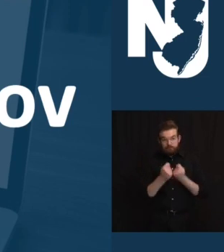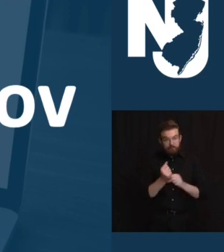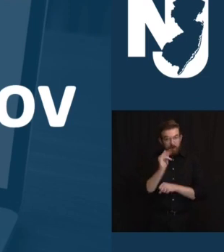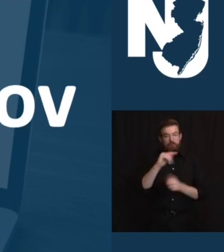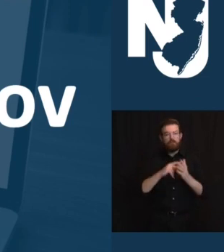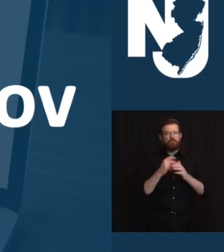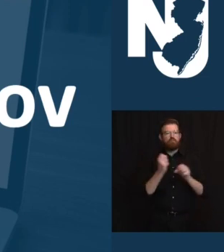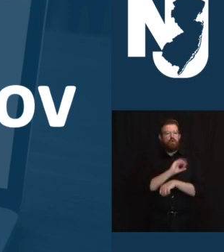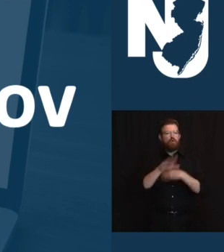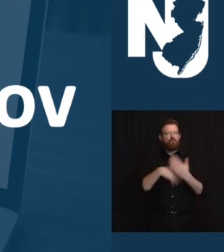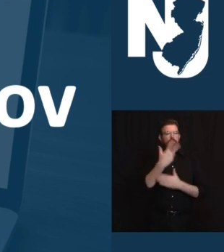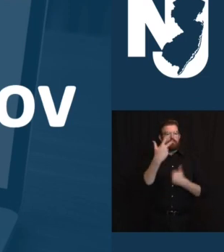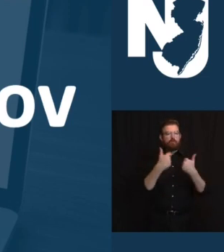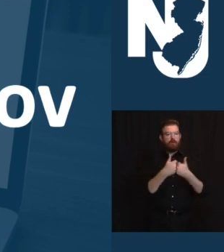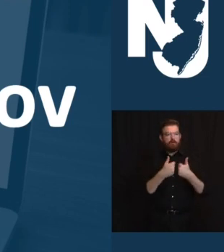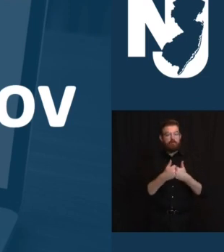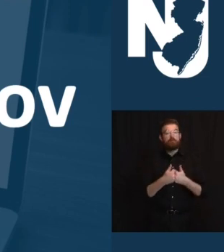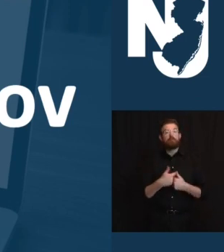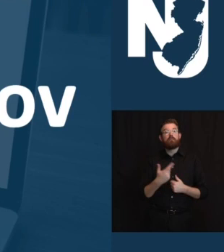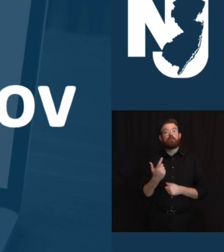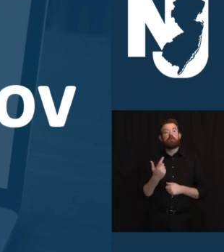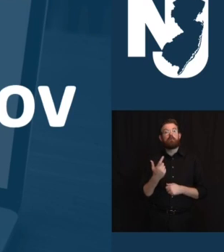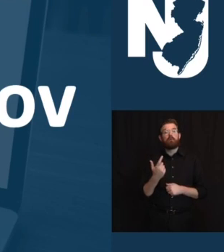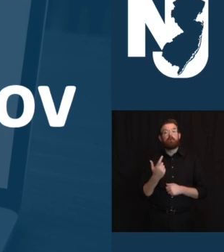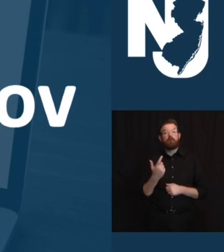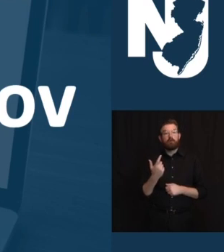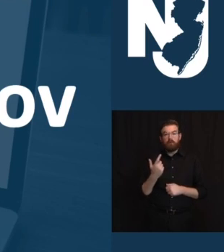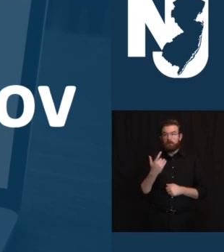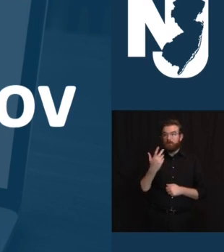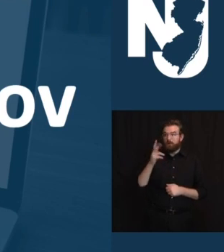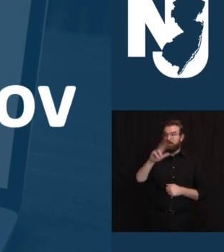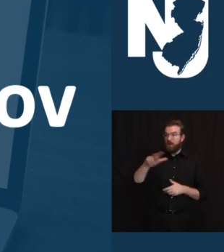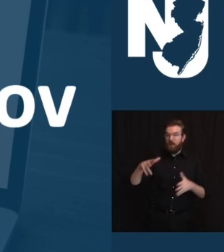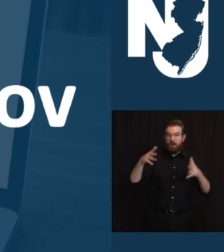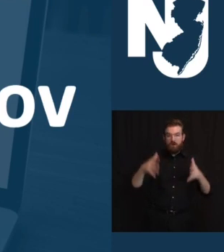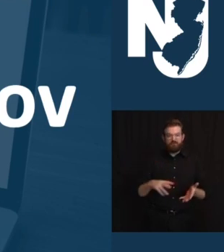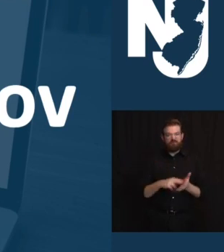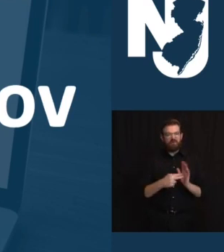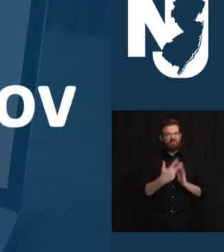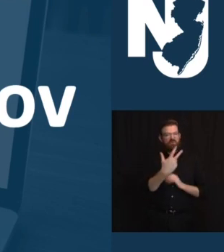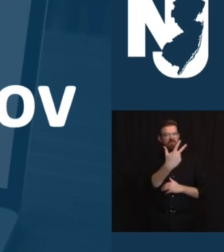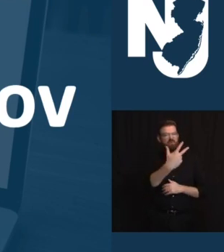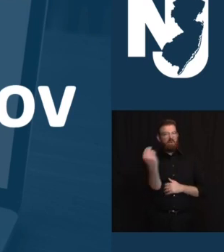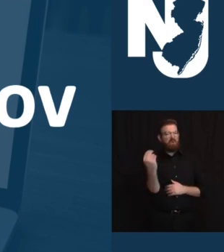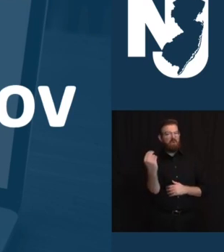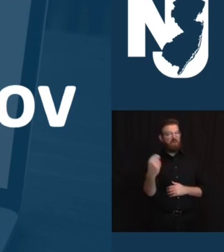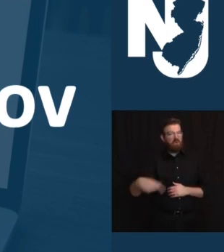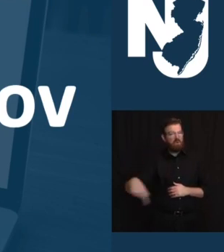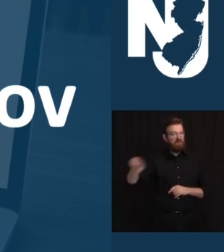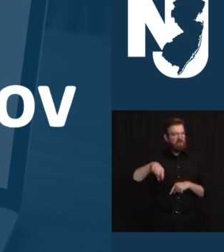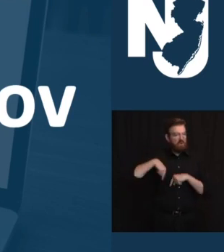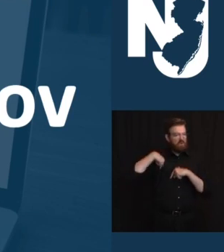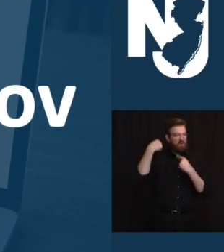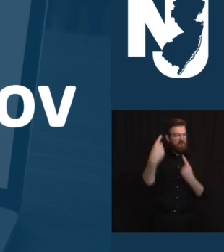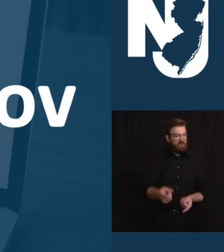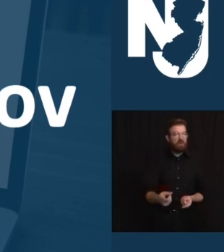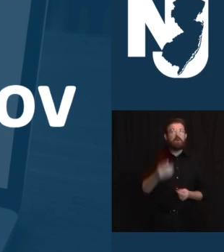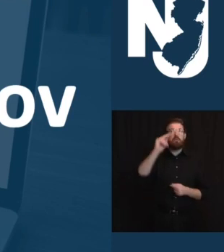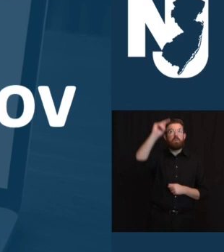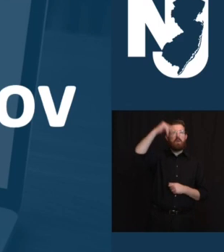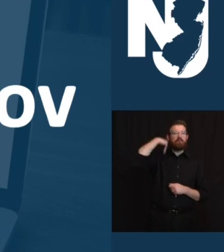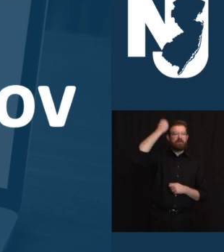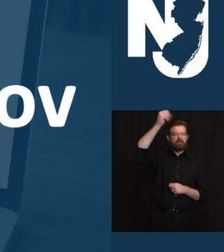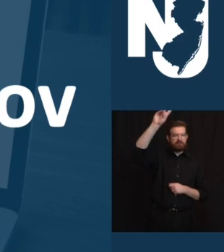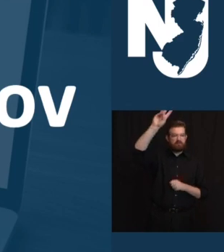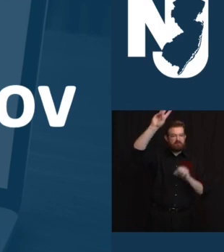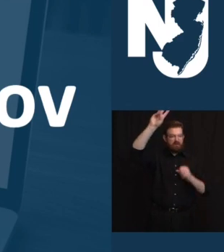them are 3-0. And the North region has 16. It will have 16 as of Saturday. South will have